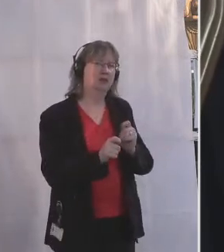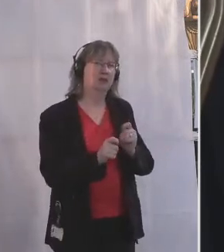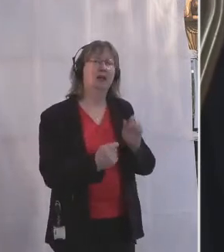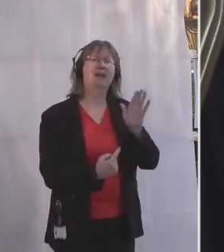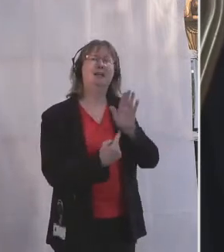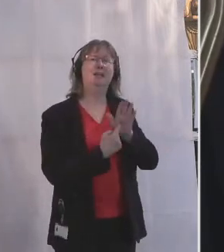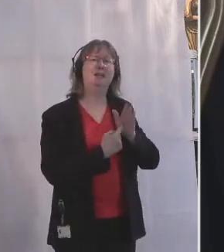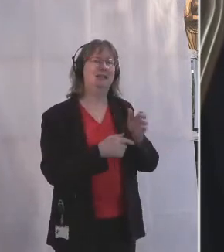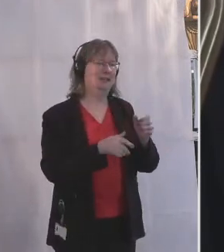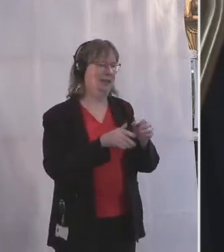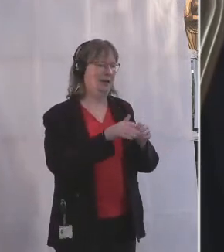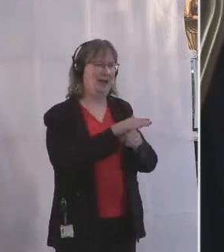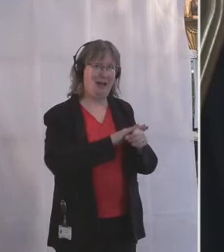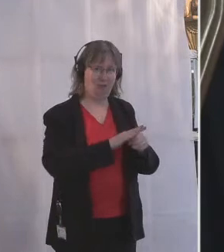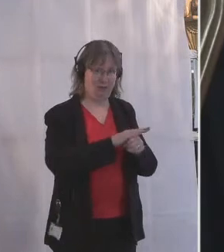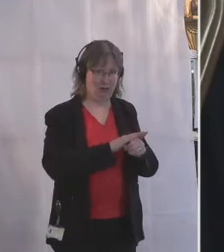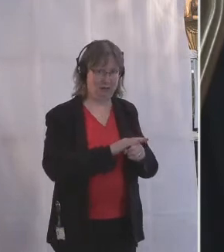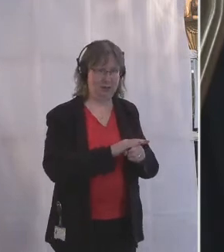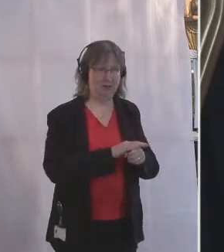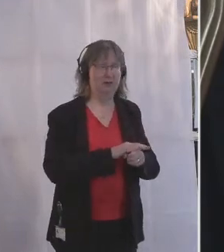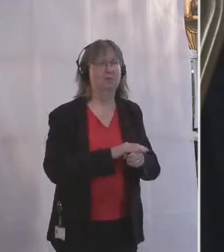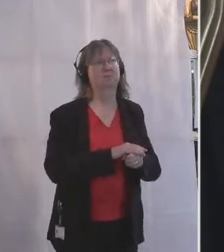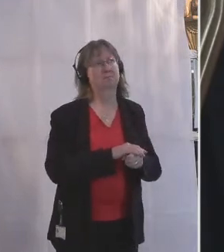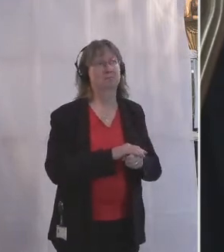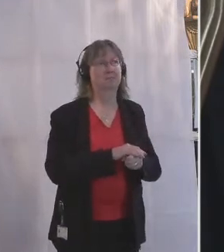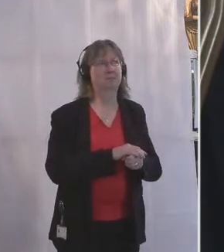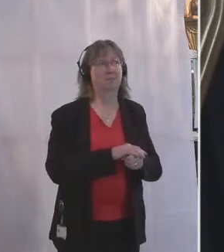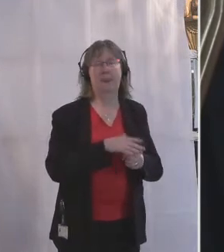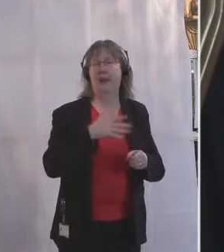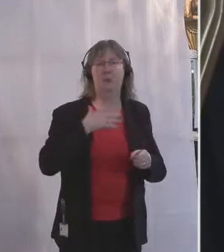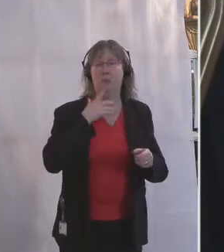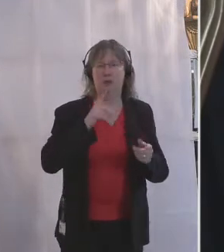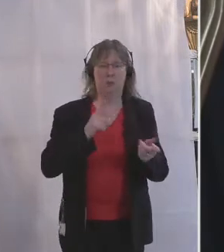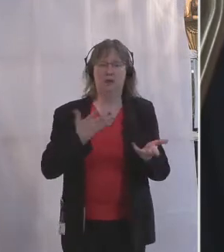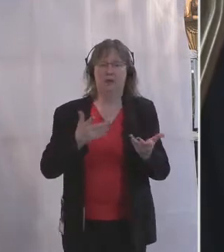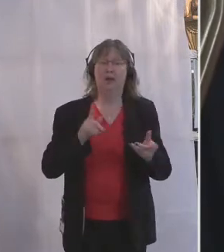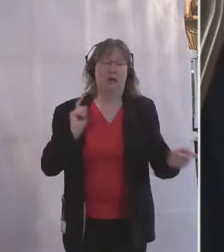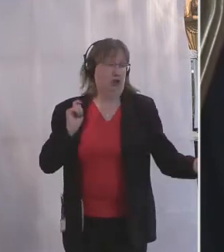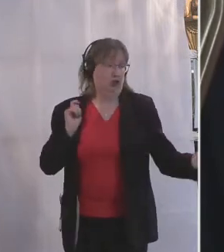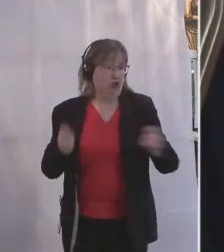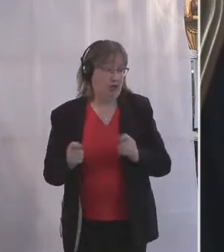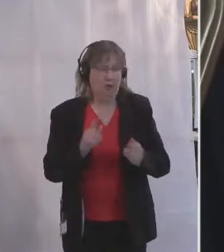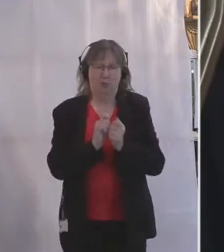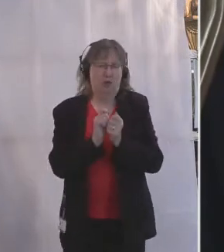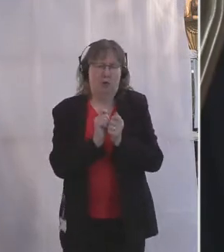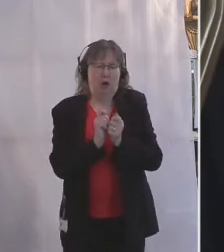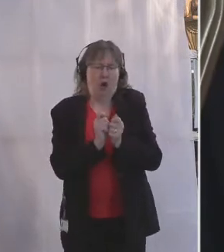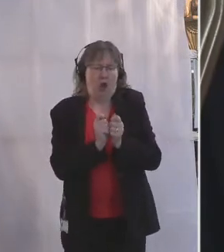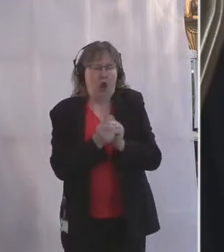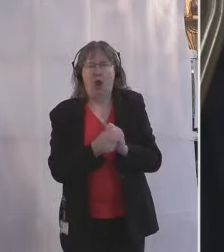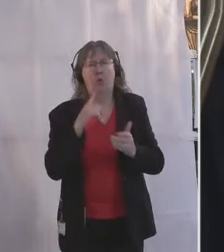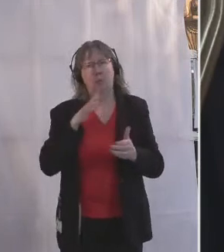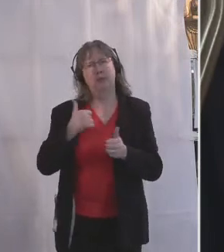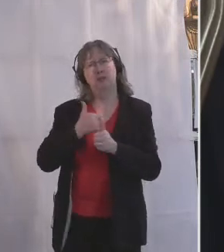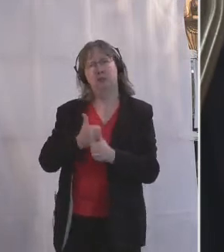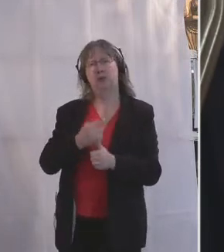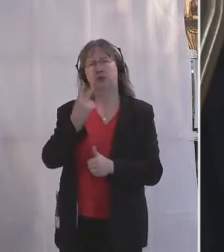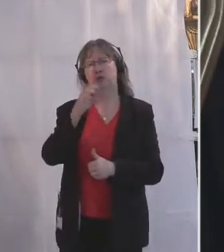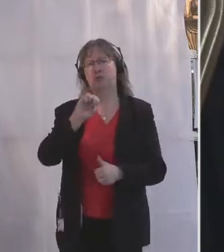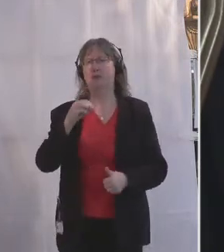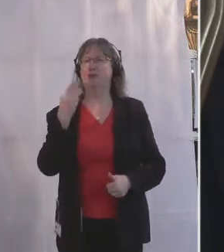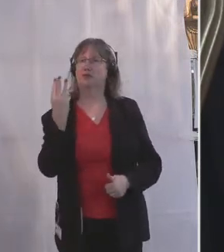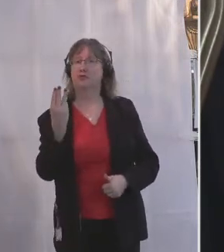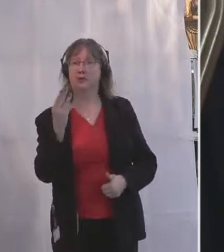key areas and key takeaways is we don't want to see the pace of change slow down. So at NatWest Group, we've been supporting women entrepreneurs since 2003 with an